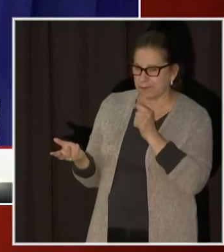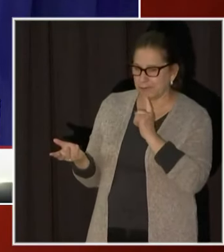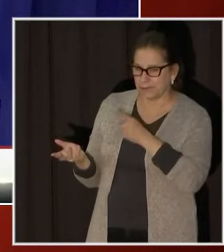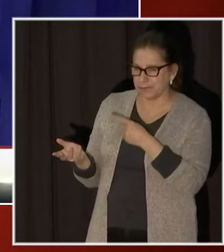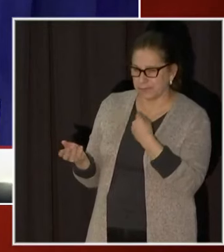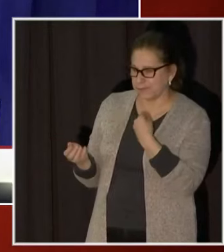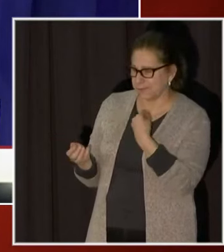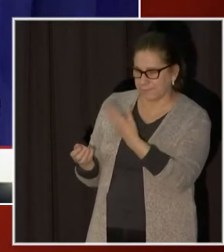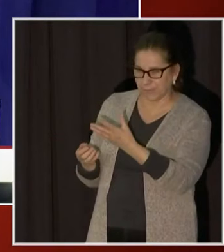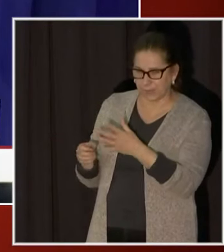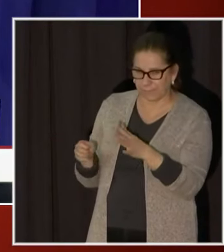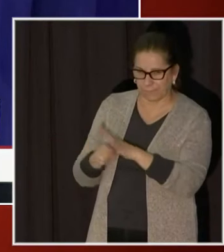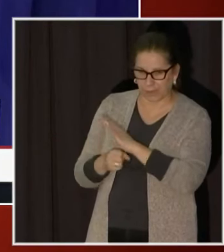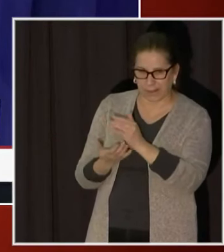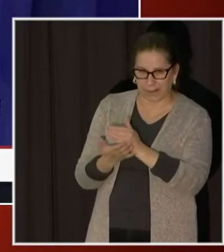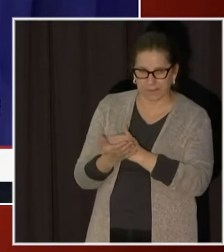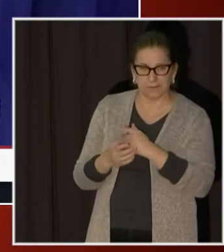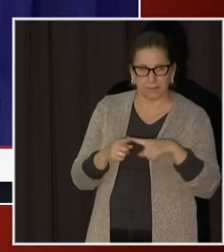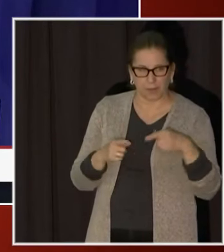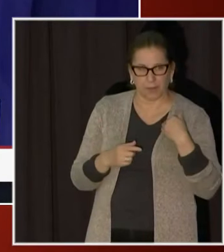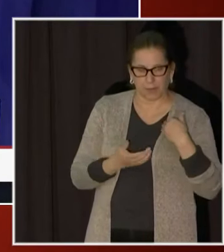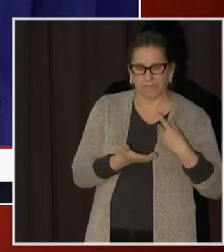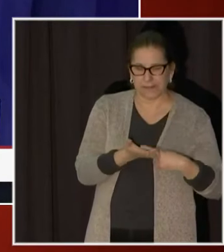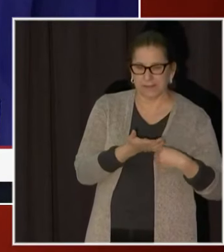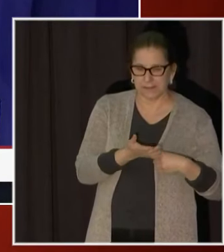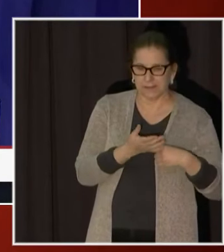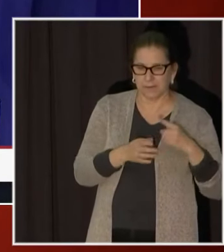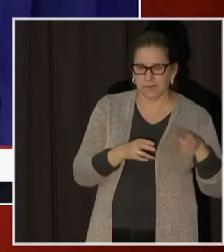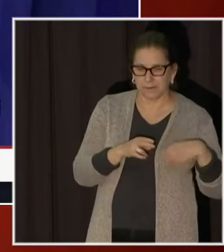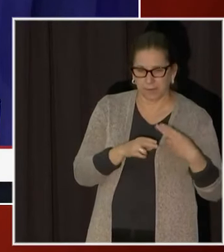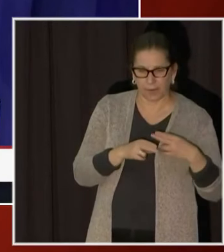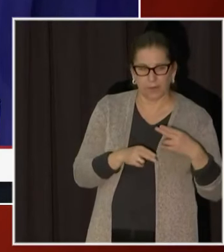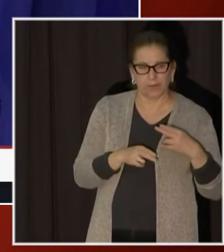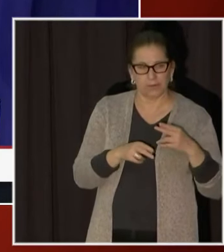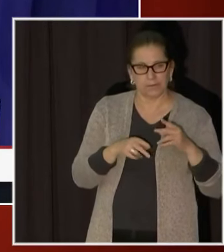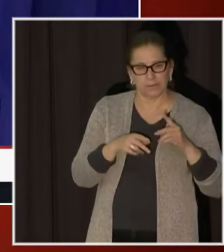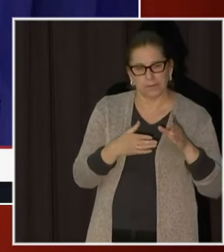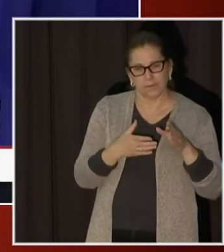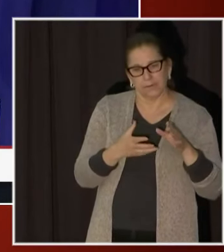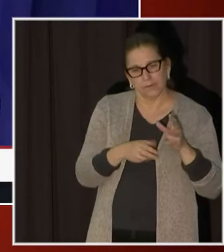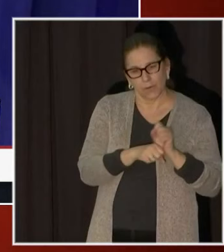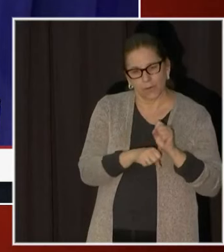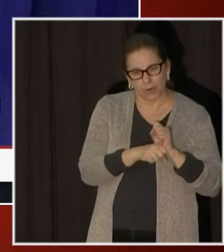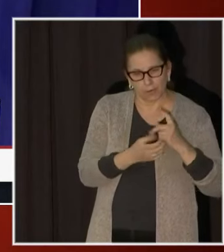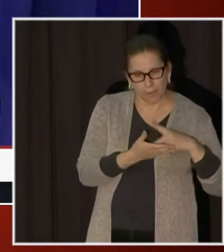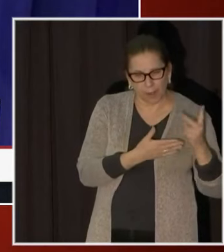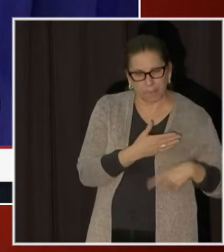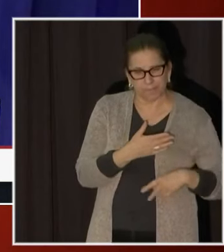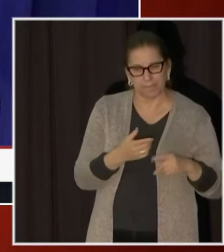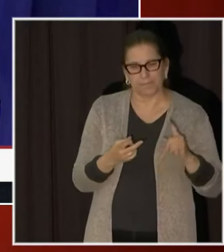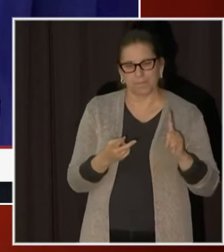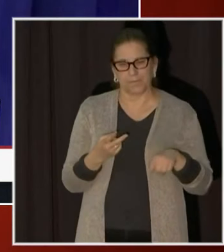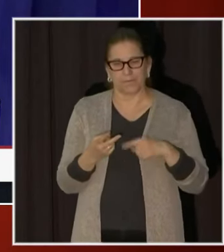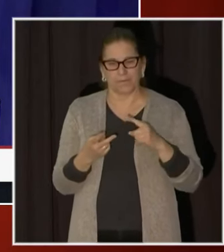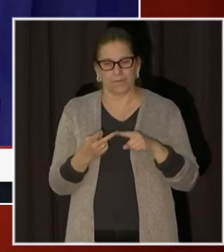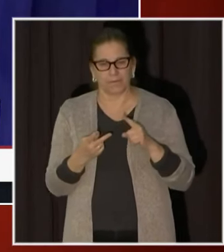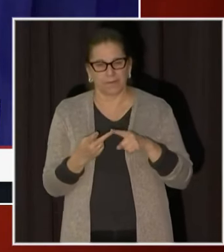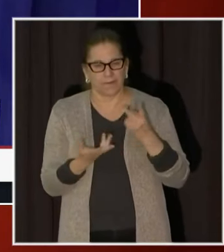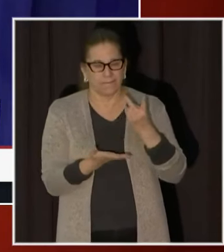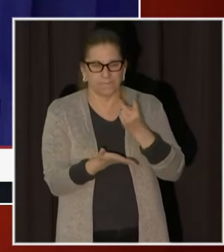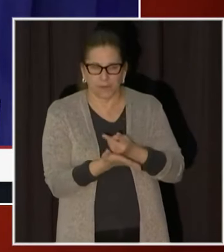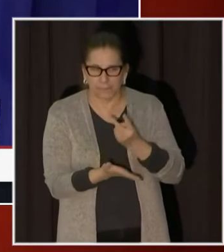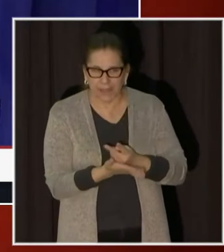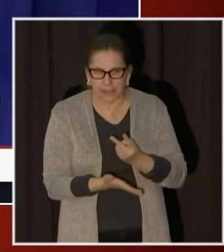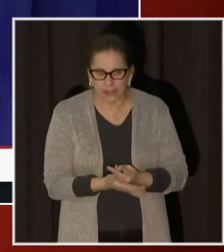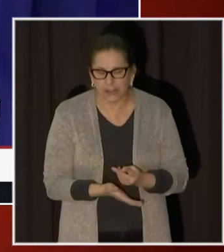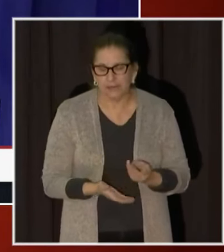believe there's still some discussions regarding a shared work program clarification section. And I don't know if this